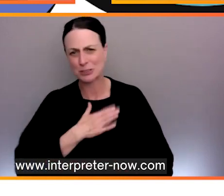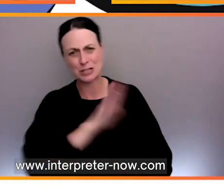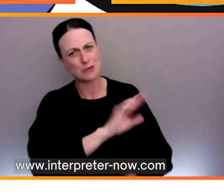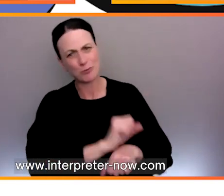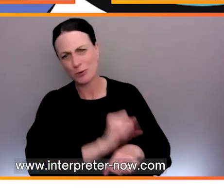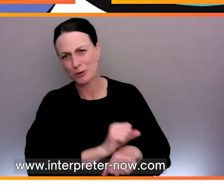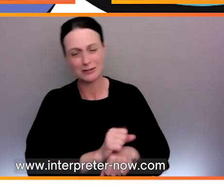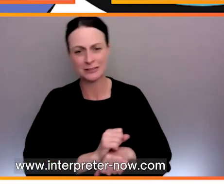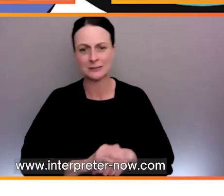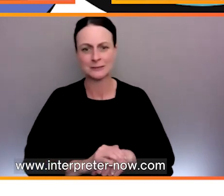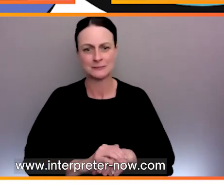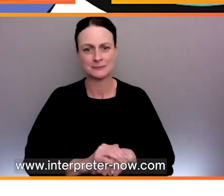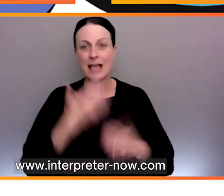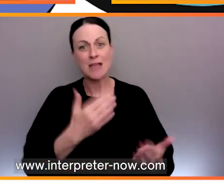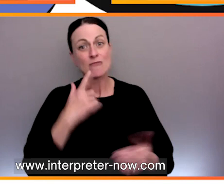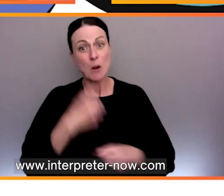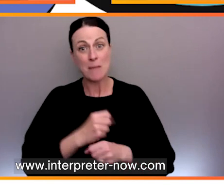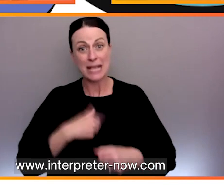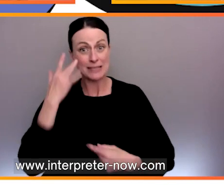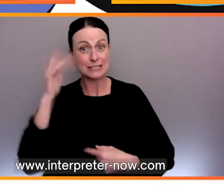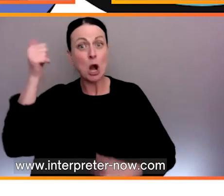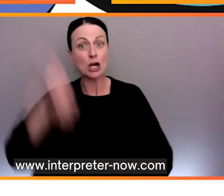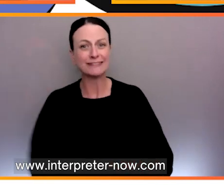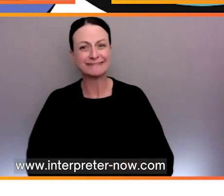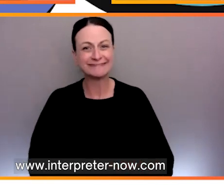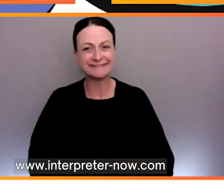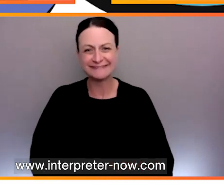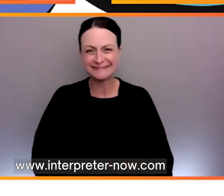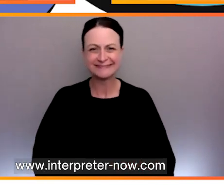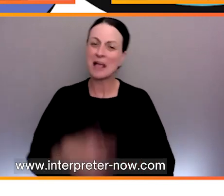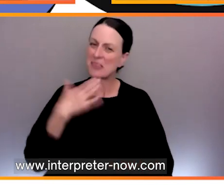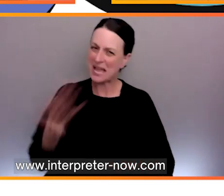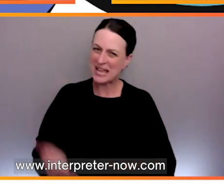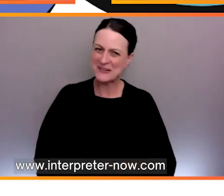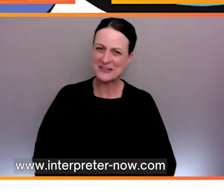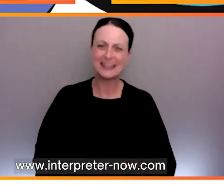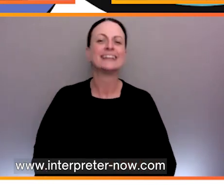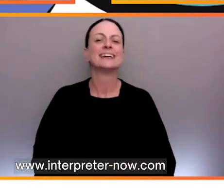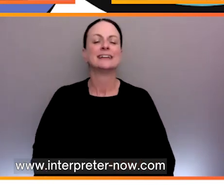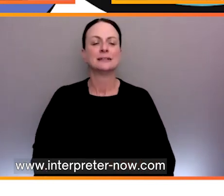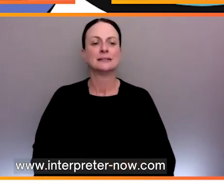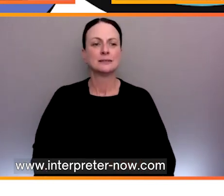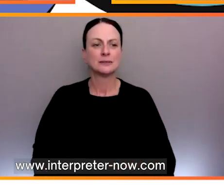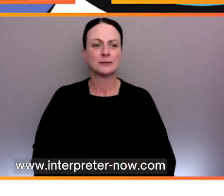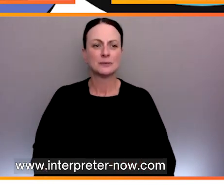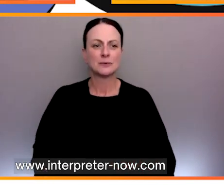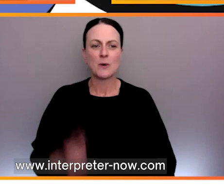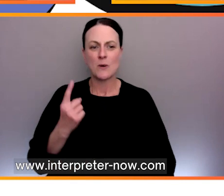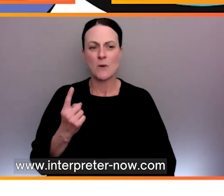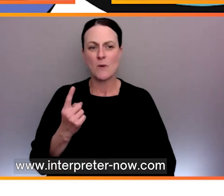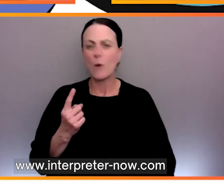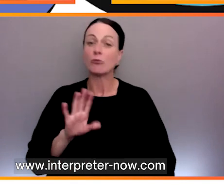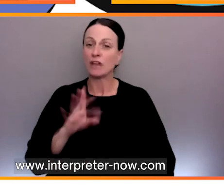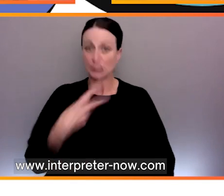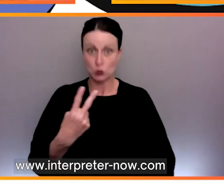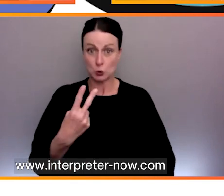I have two quick questions. The first is the show is about action, and so I wanted to ask you, what action would you like people